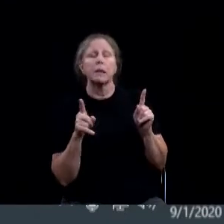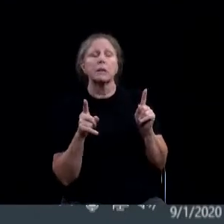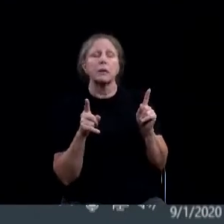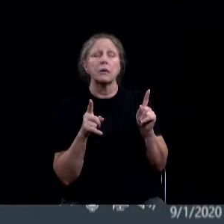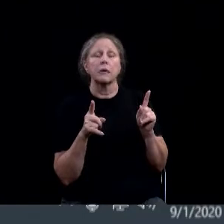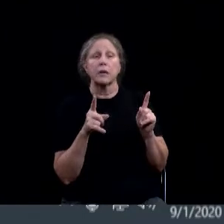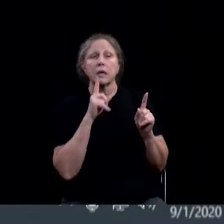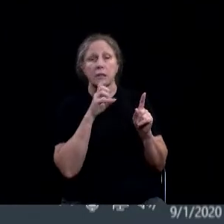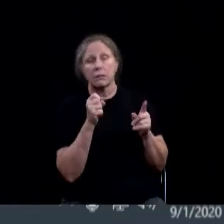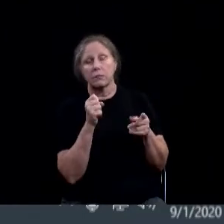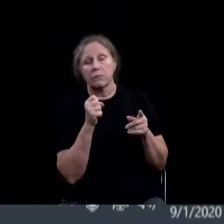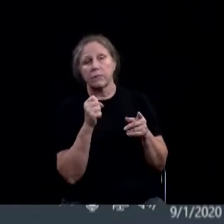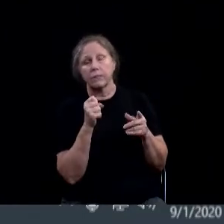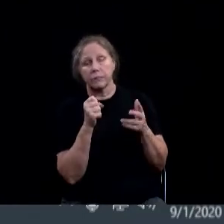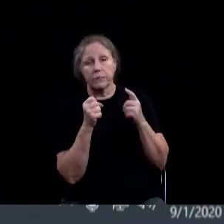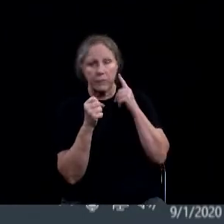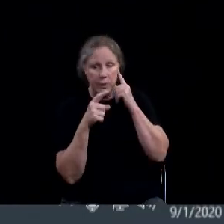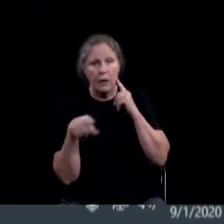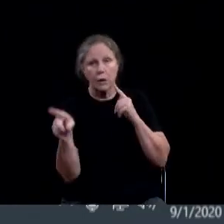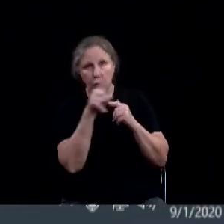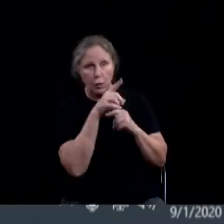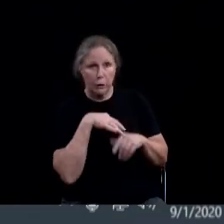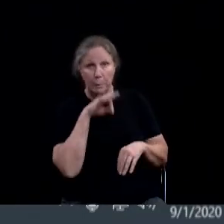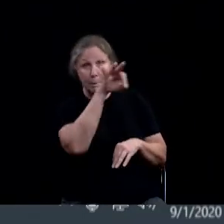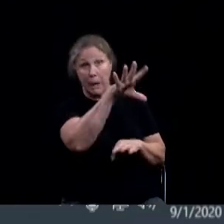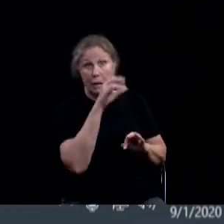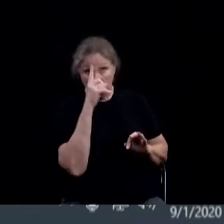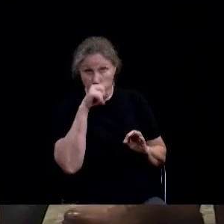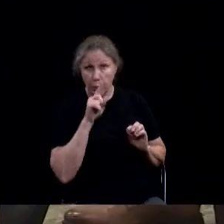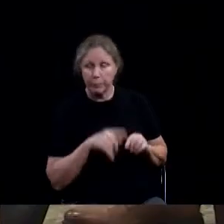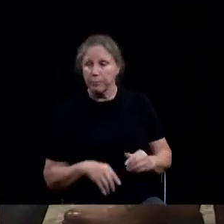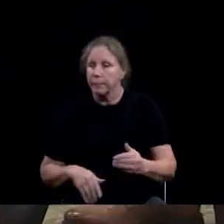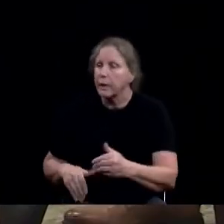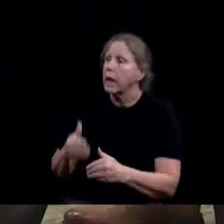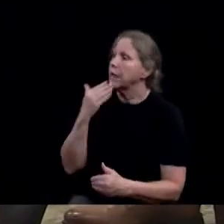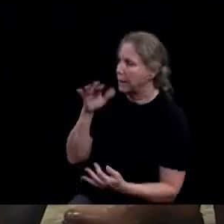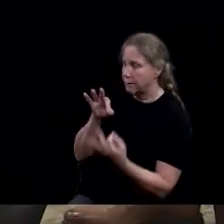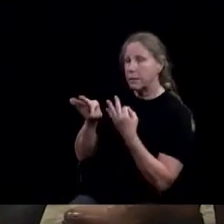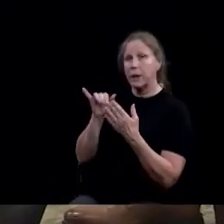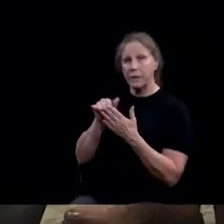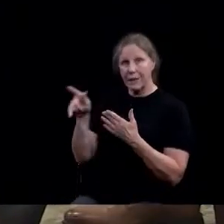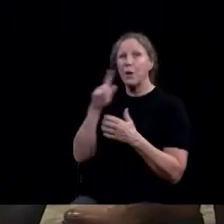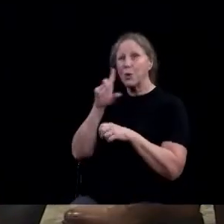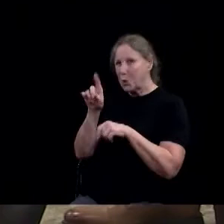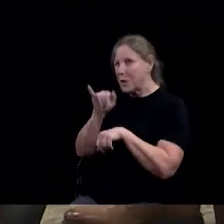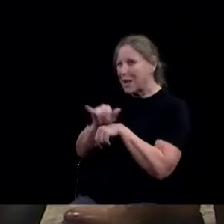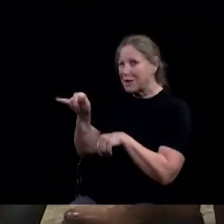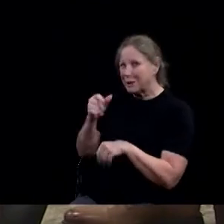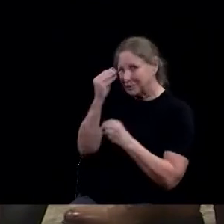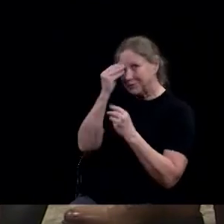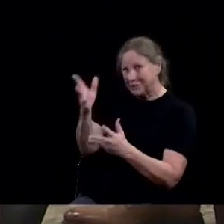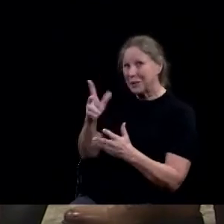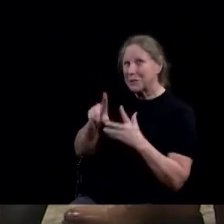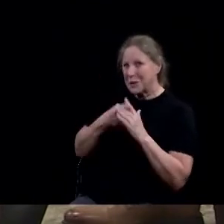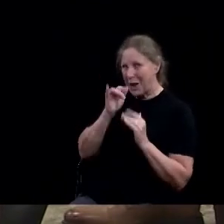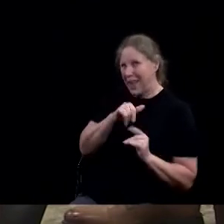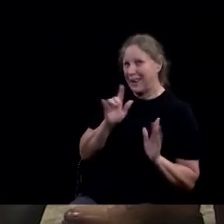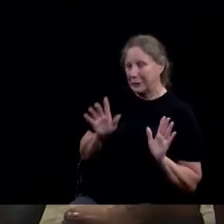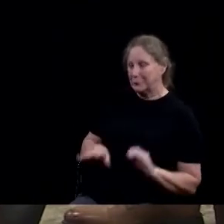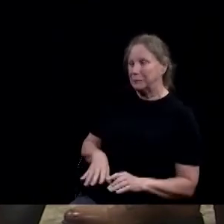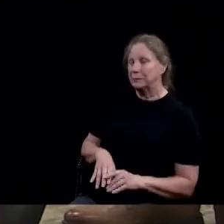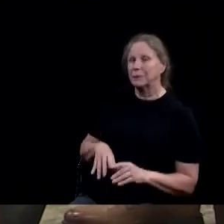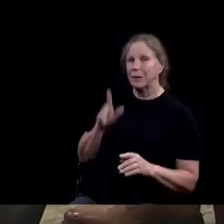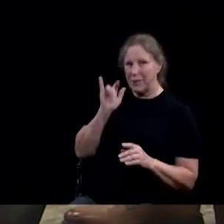purview. Thanks for the feedback. That's actually in the works. We're actually just starting a project for that exact purpose. So, thank